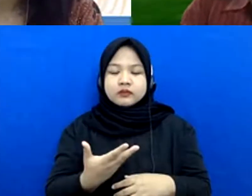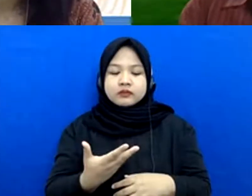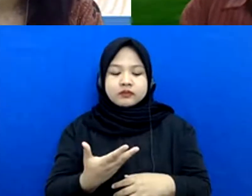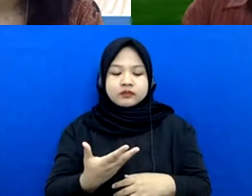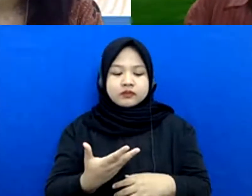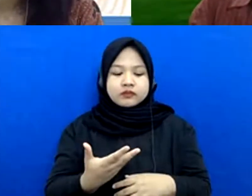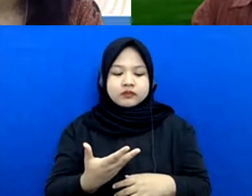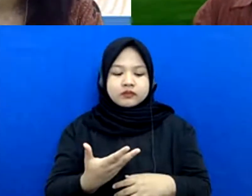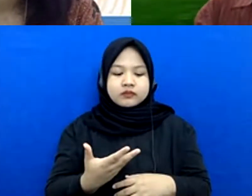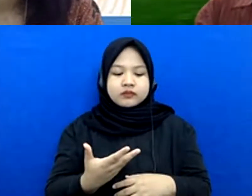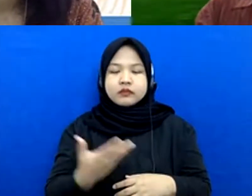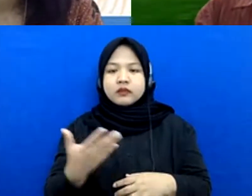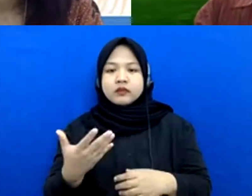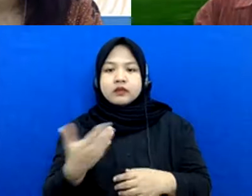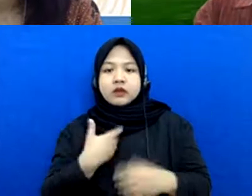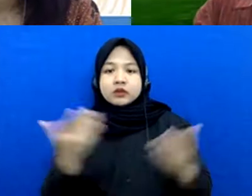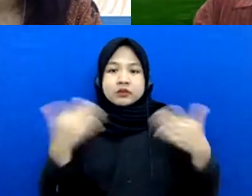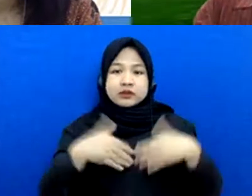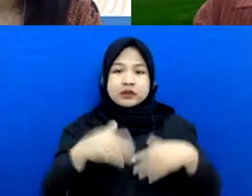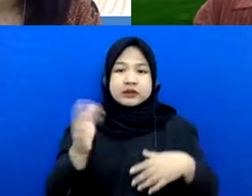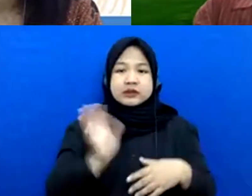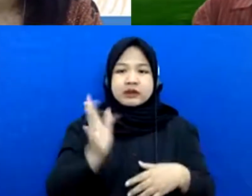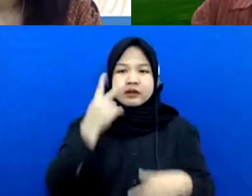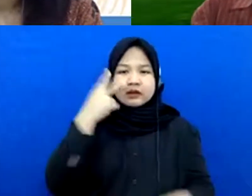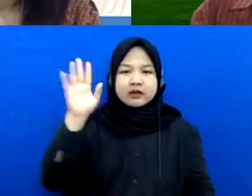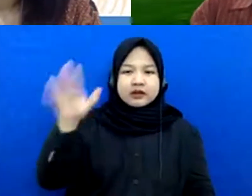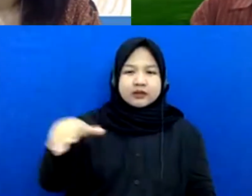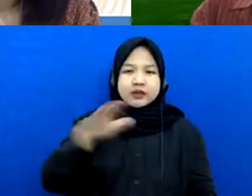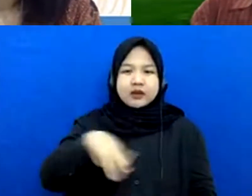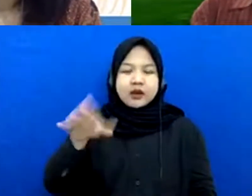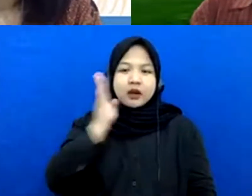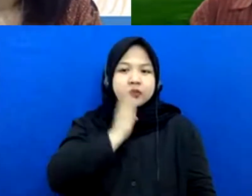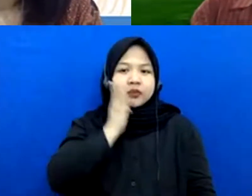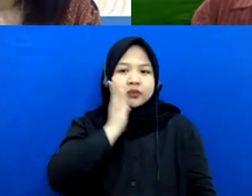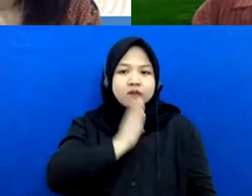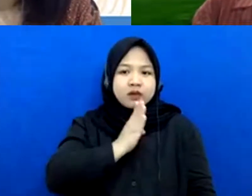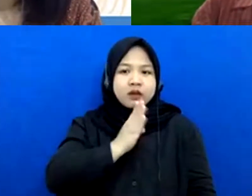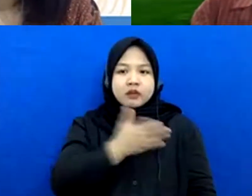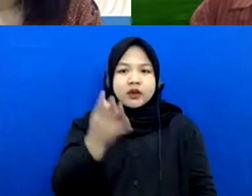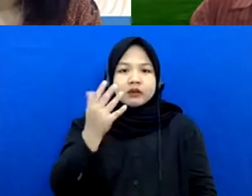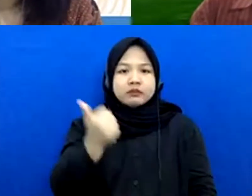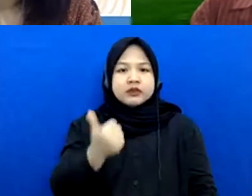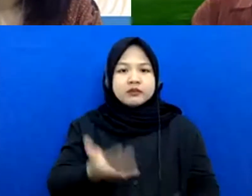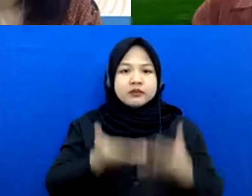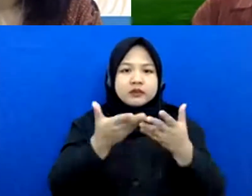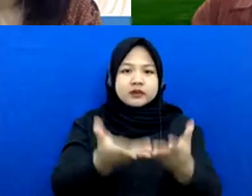my comeback would be, don't underestimate young children and what they can actually provide you in an